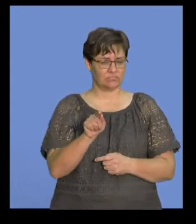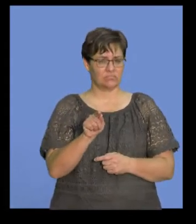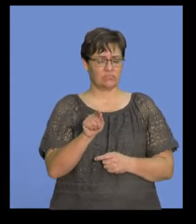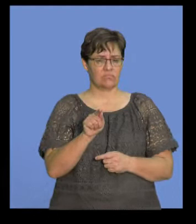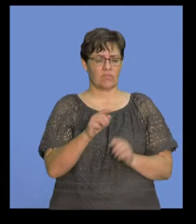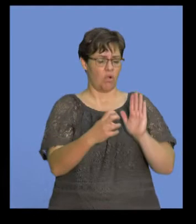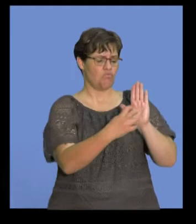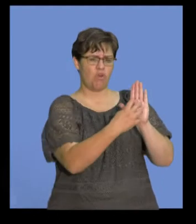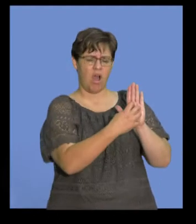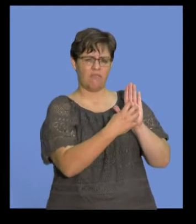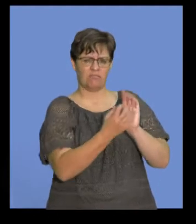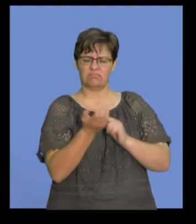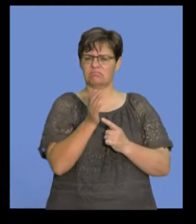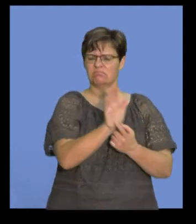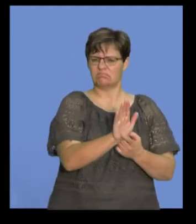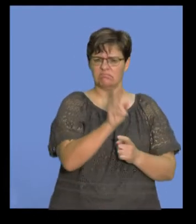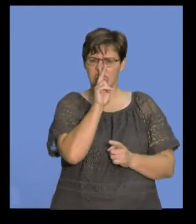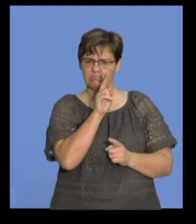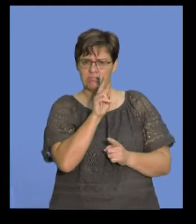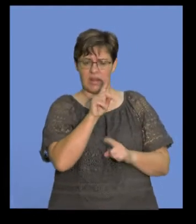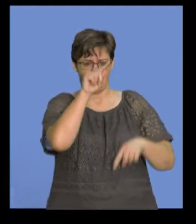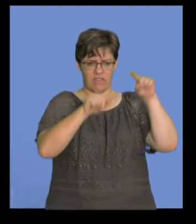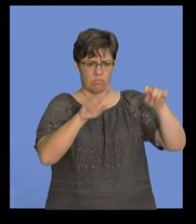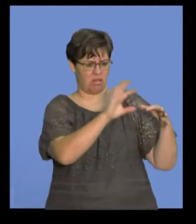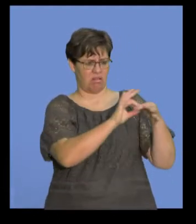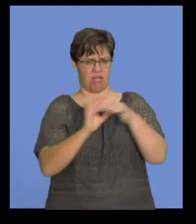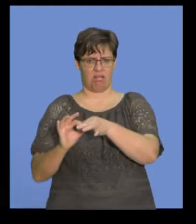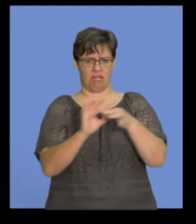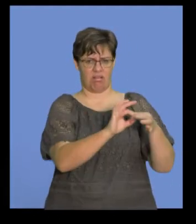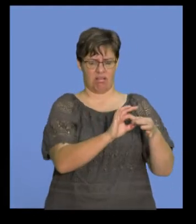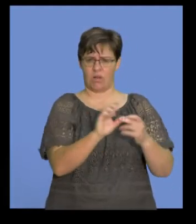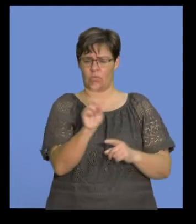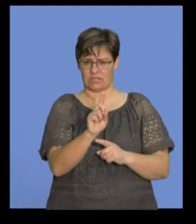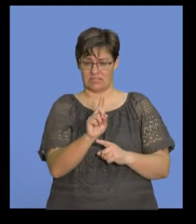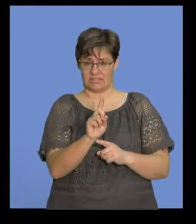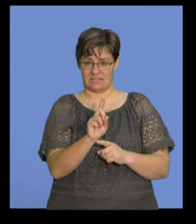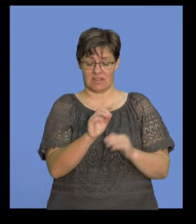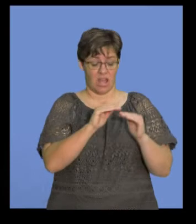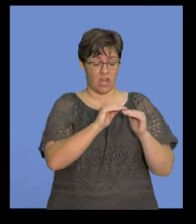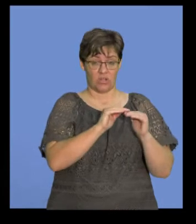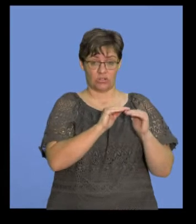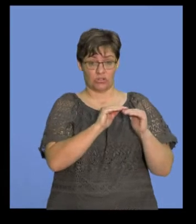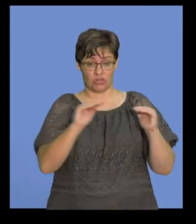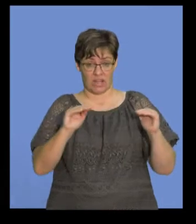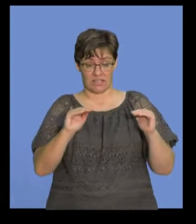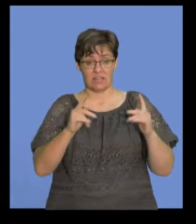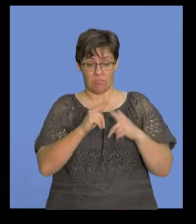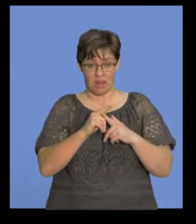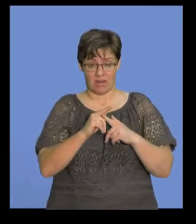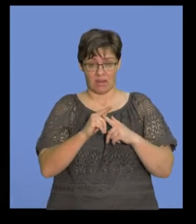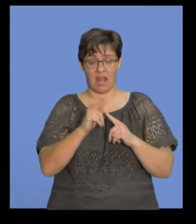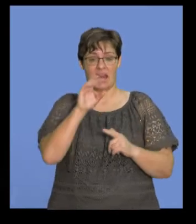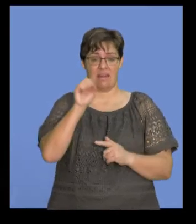So in this slide, the shape of the graph indicates the relationship between the variables. Remember that straight